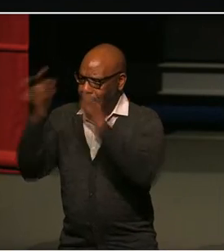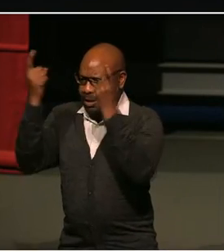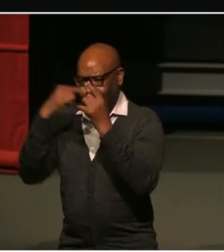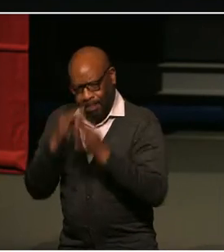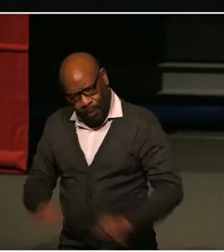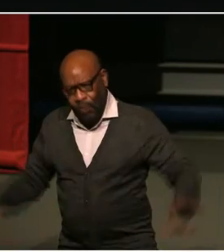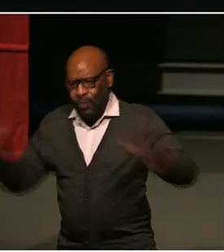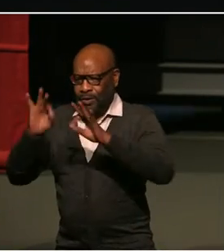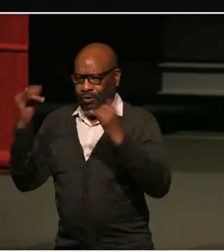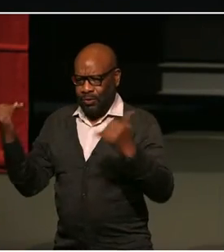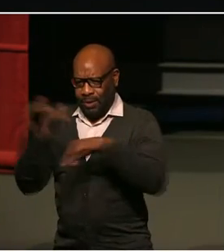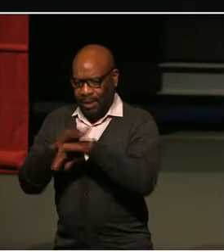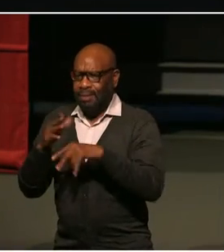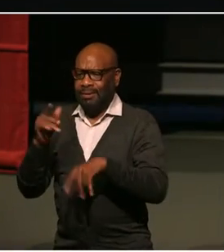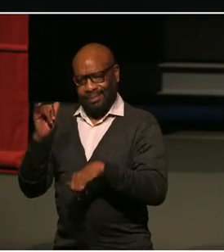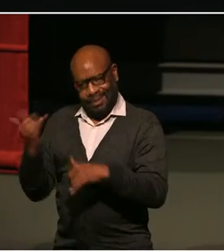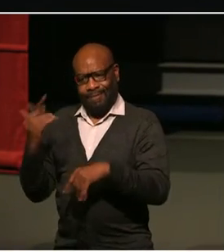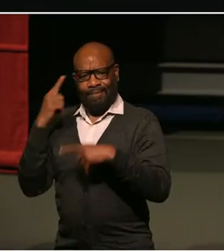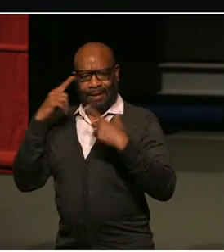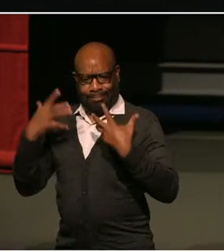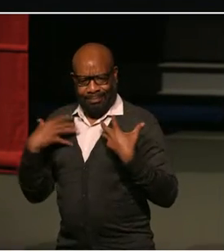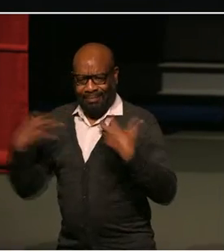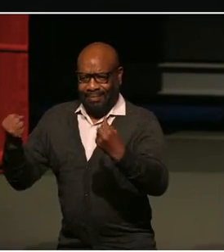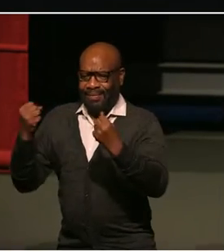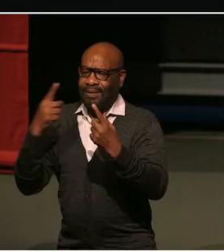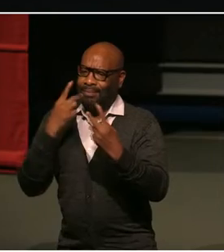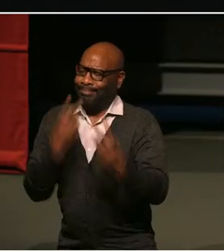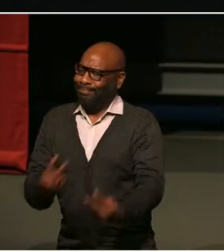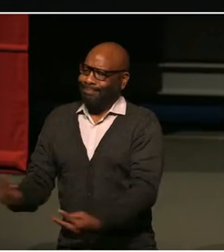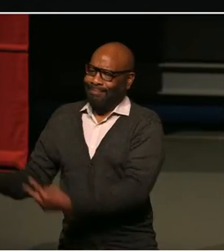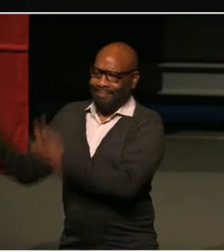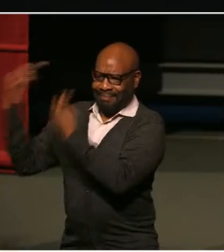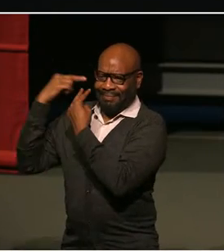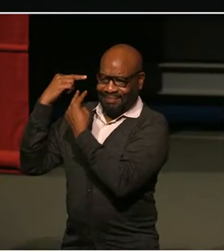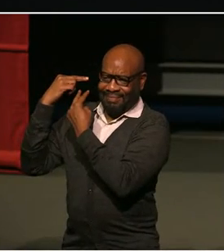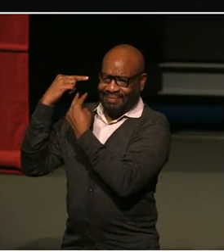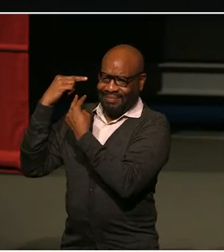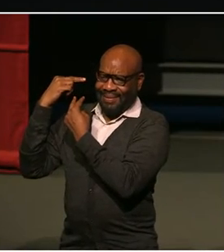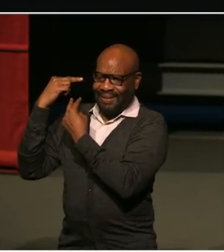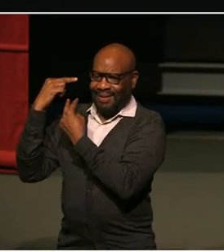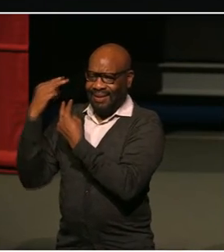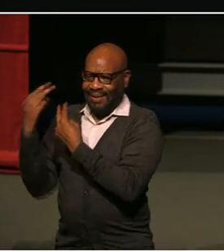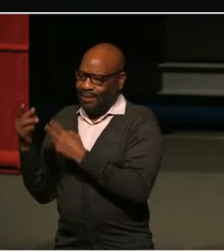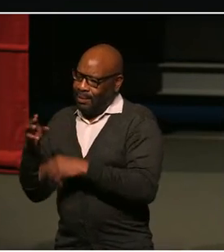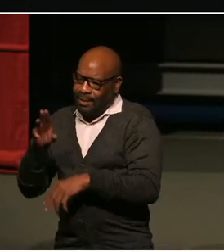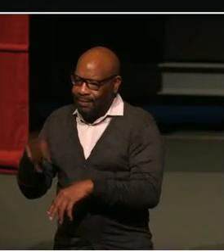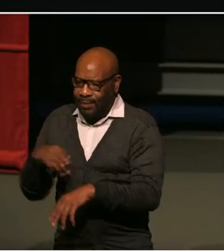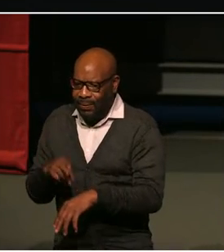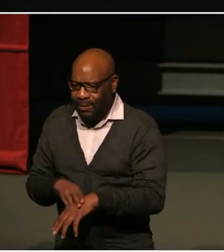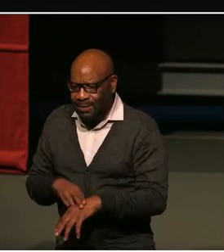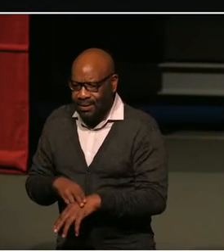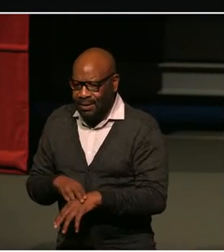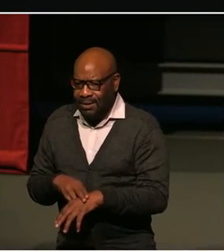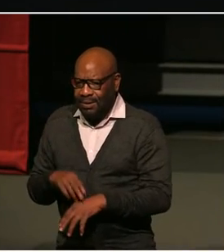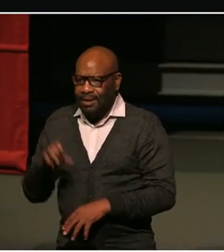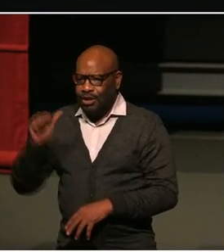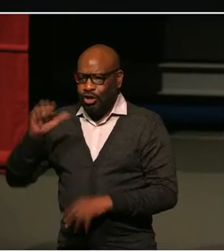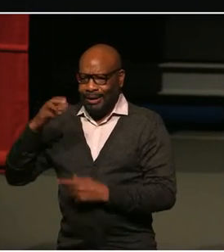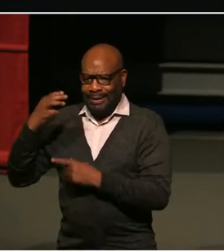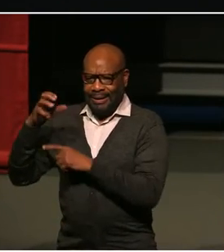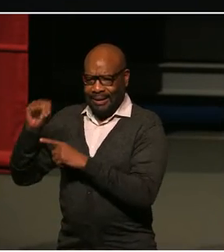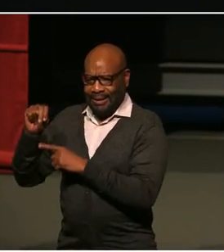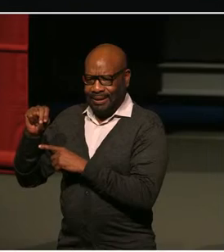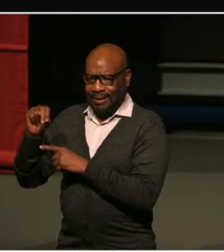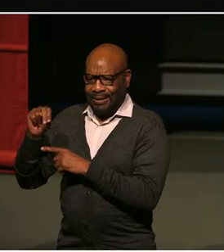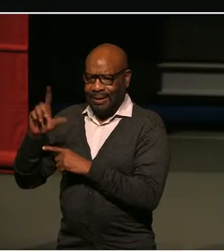and reflection. And of course, our thanks to Sacheen Littlefeather, whose warrior spirit and generous